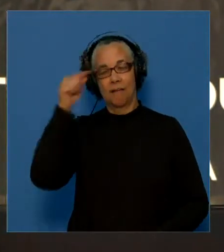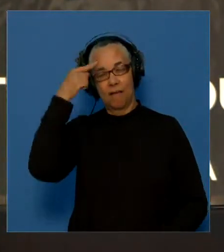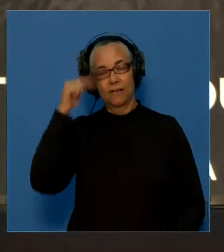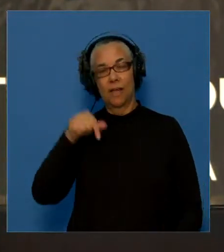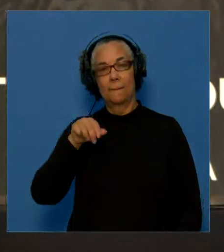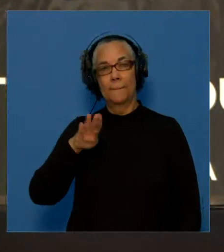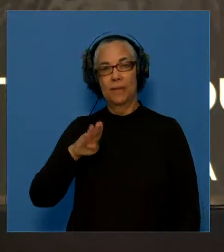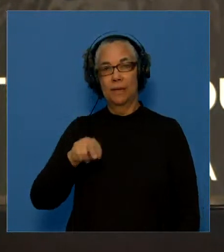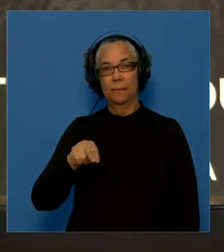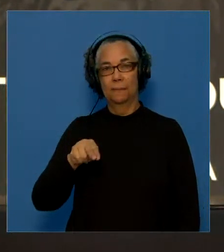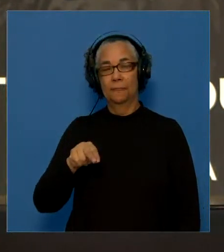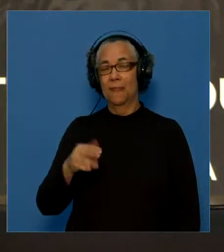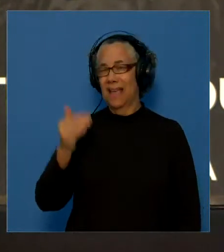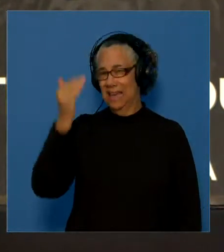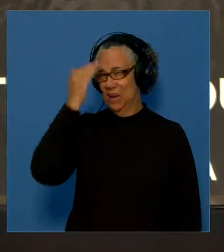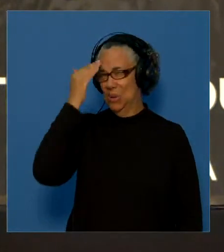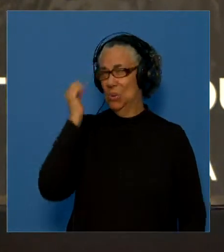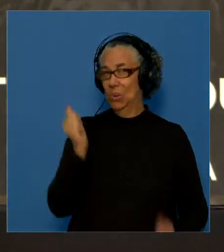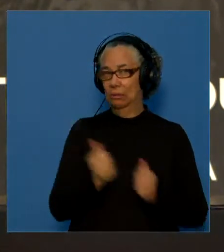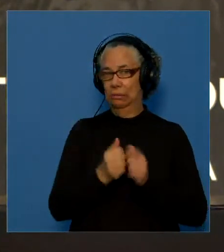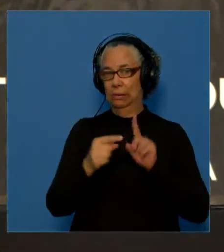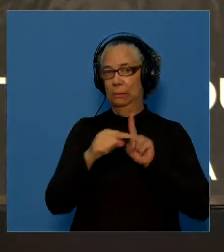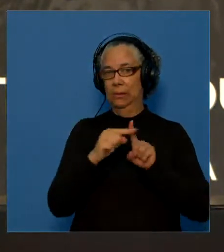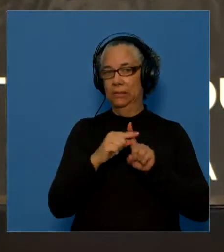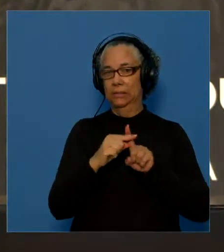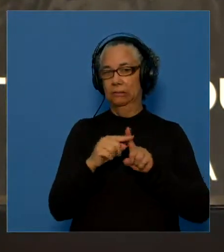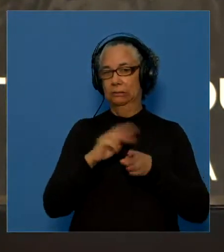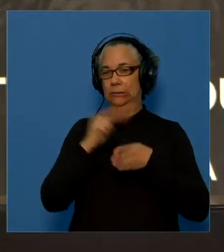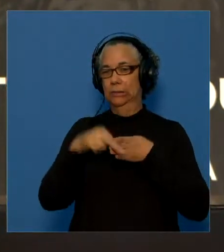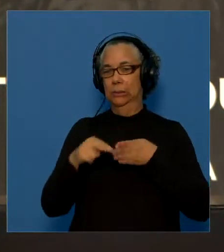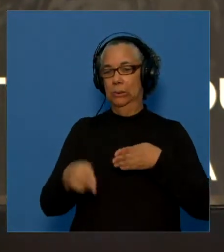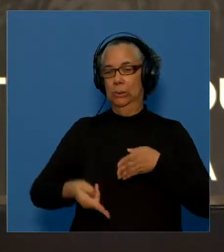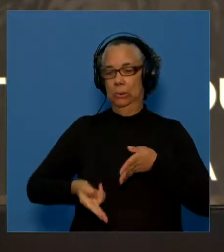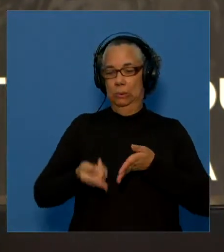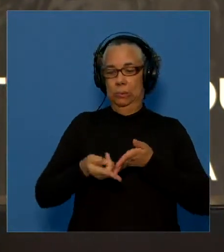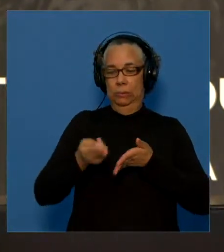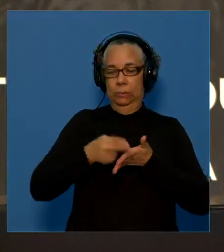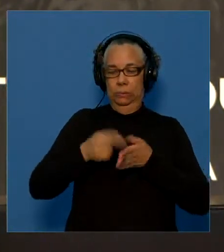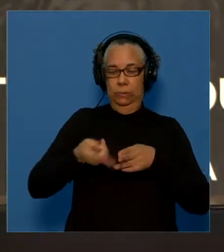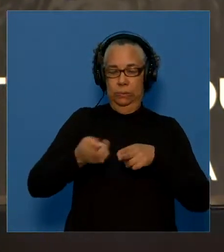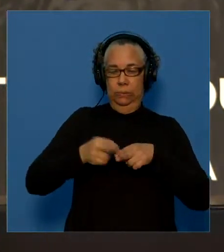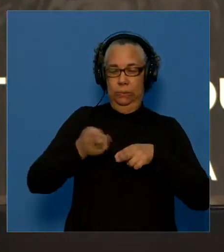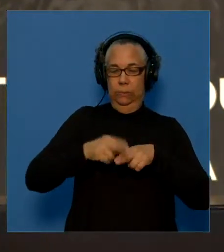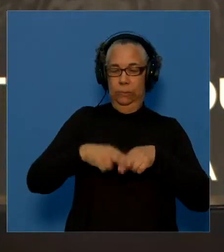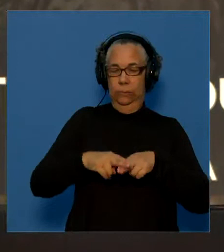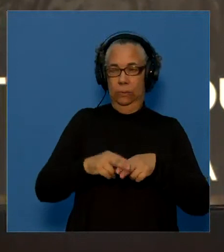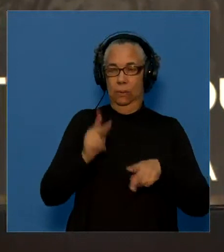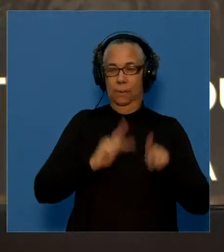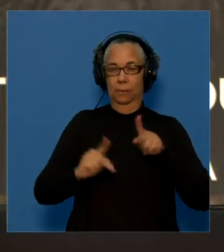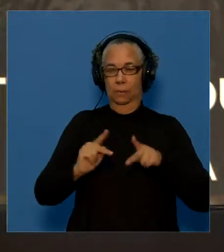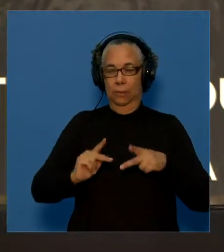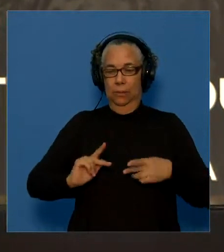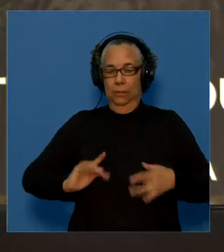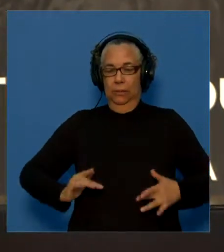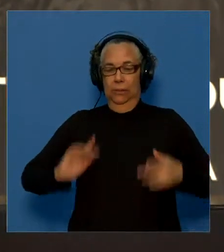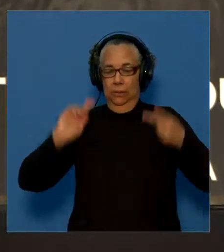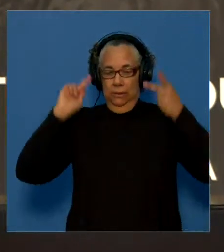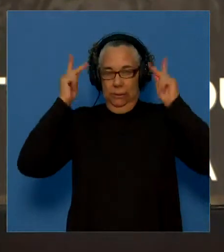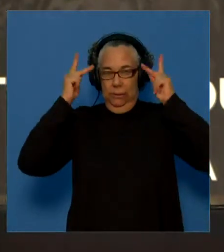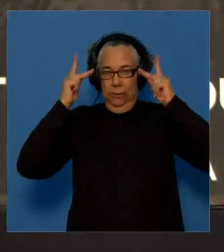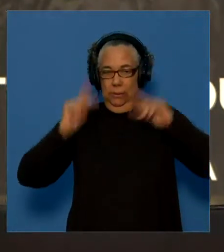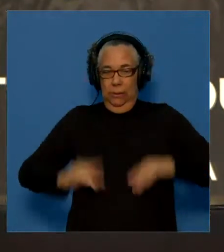positive results began to rise, people's anxiety also increased. I'm also aware that the deluge of false